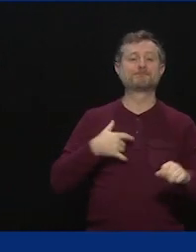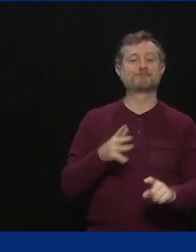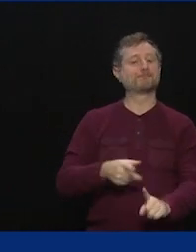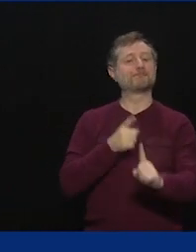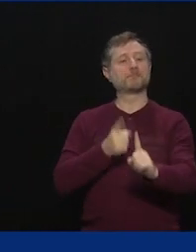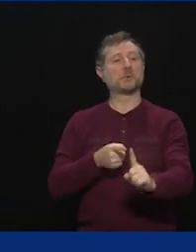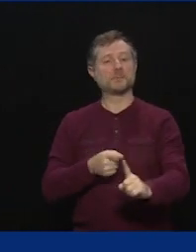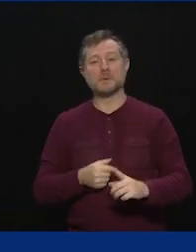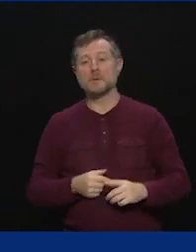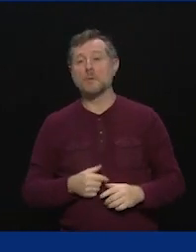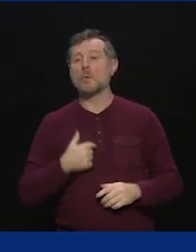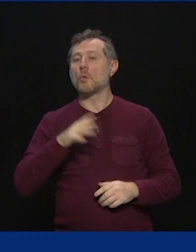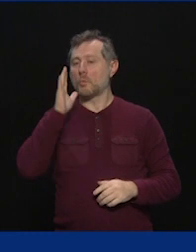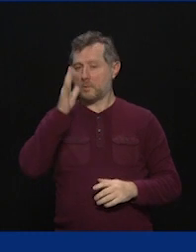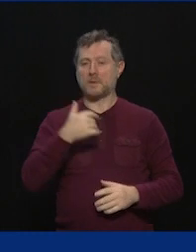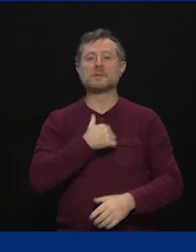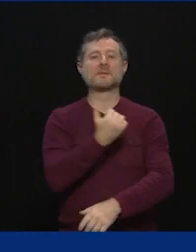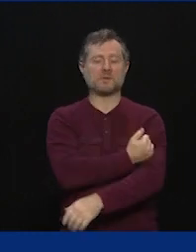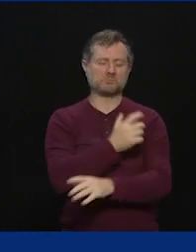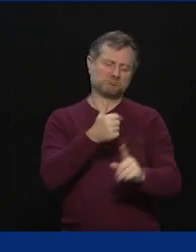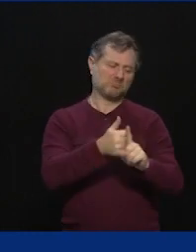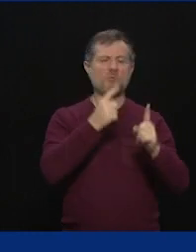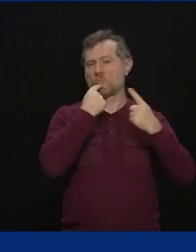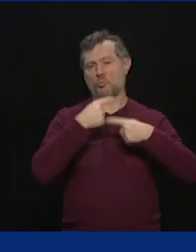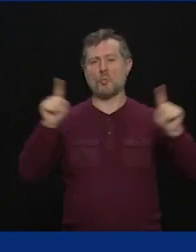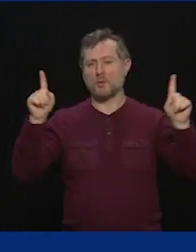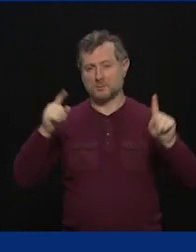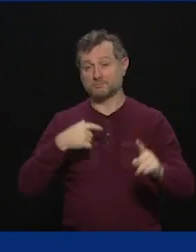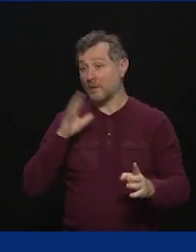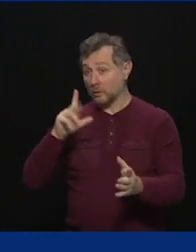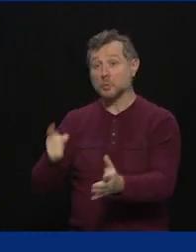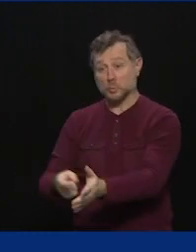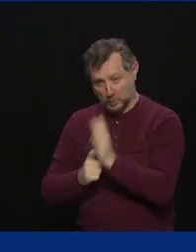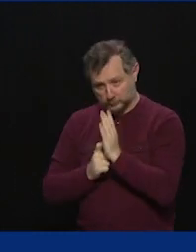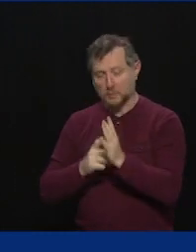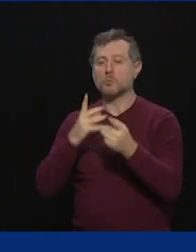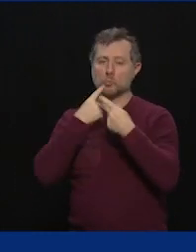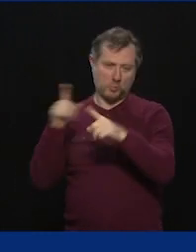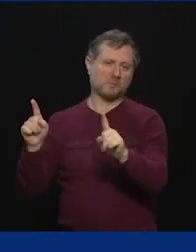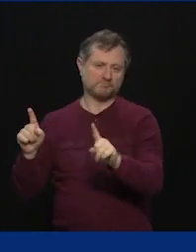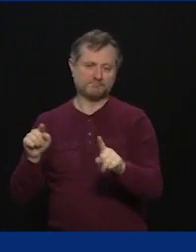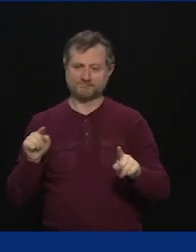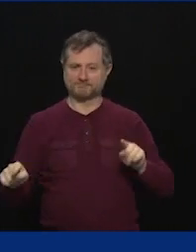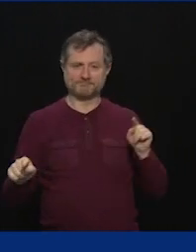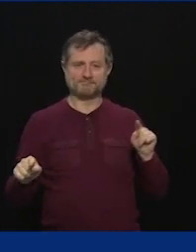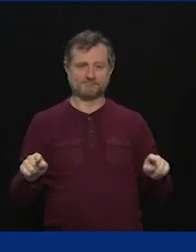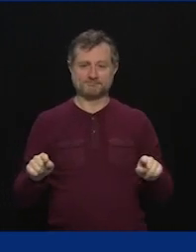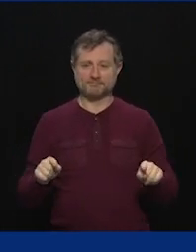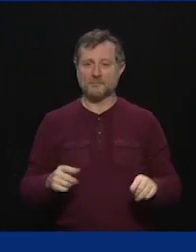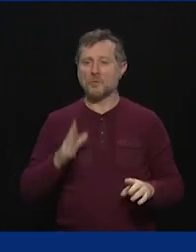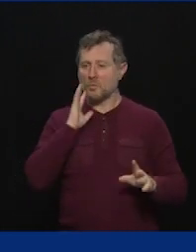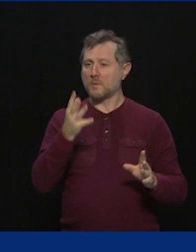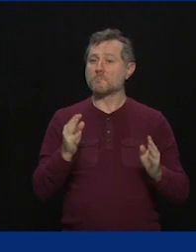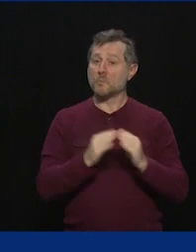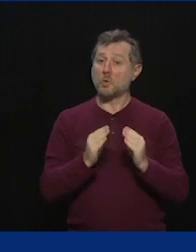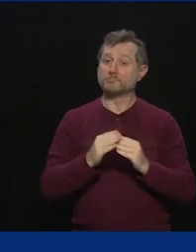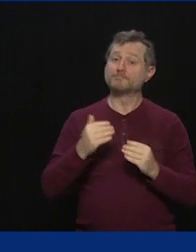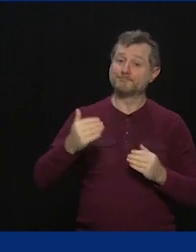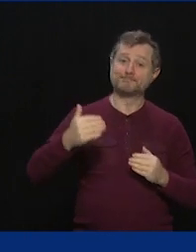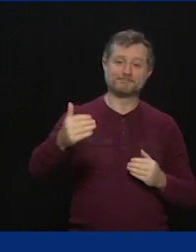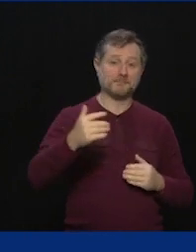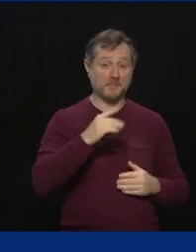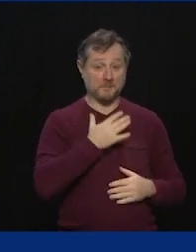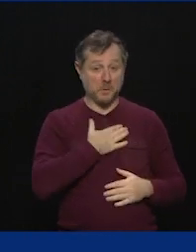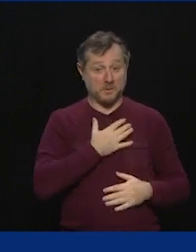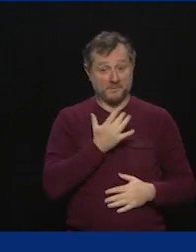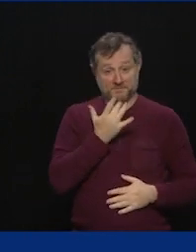works. We know vaccine mandates work. We're going to be having to talk about some more going forward. Not my favorite thing to do, but sometimes